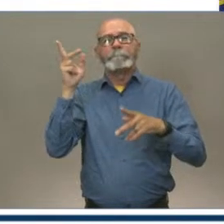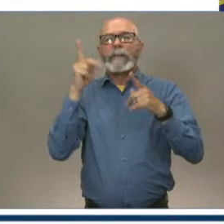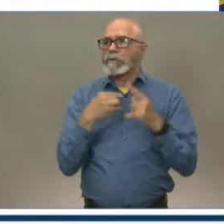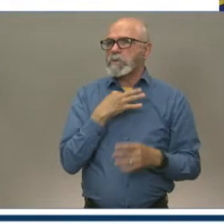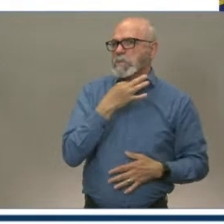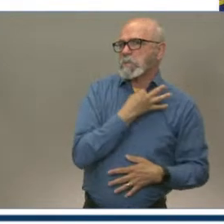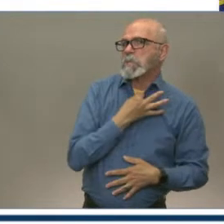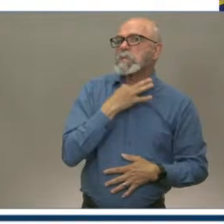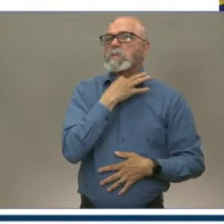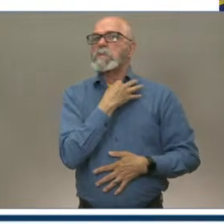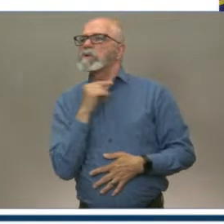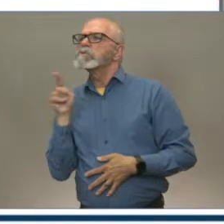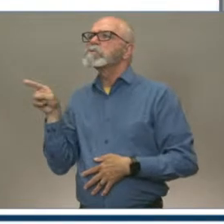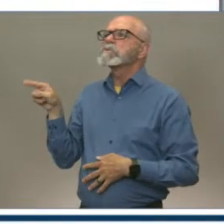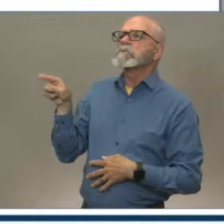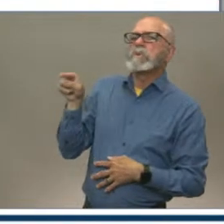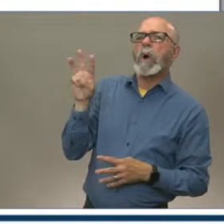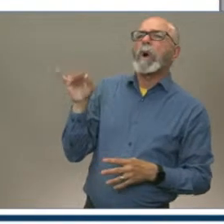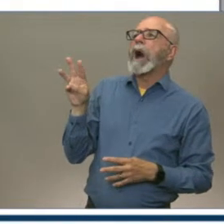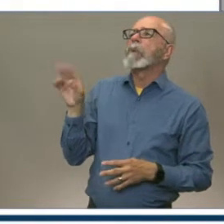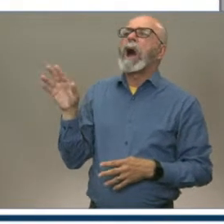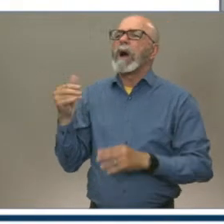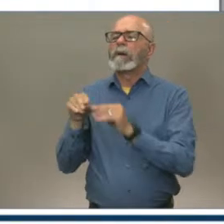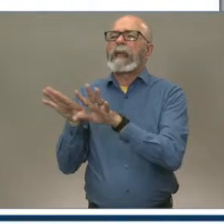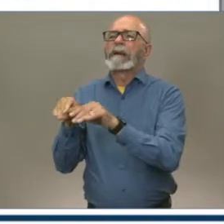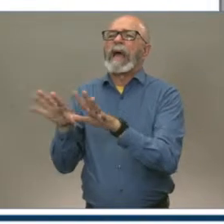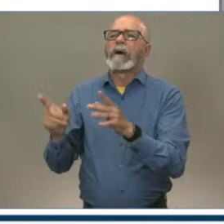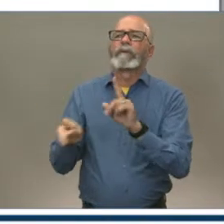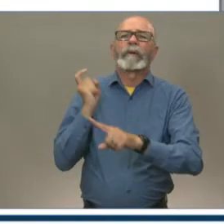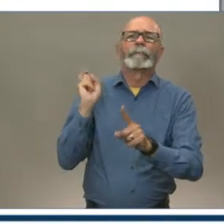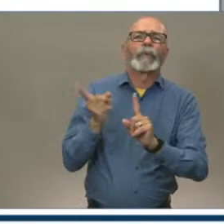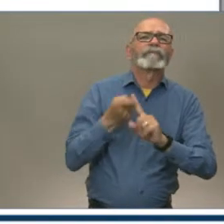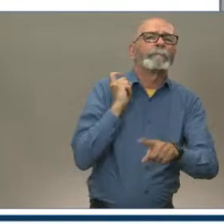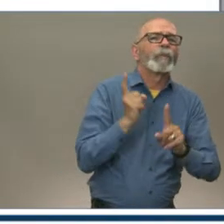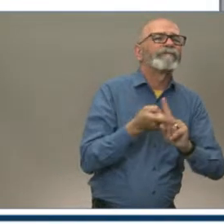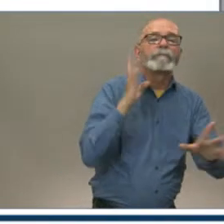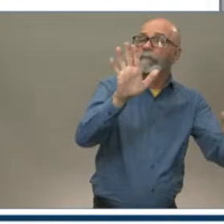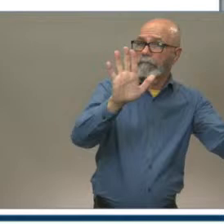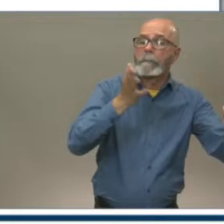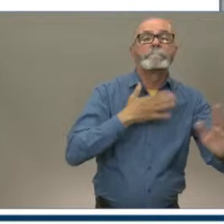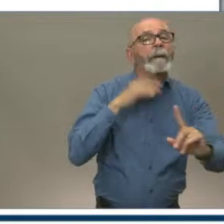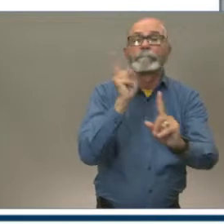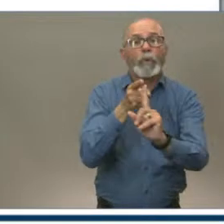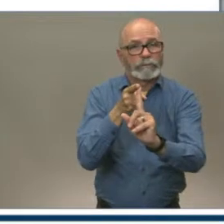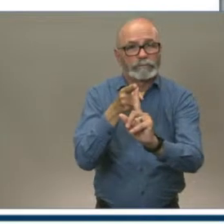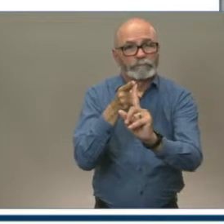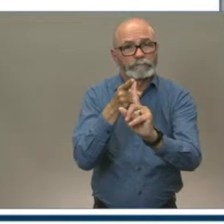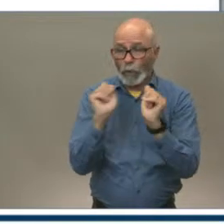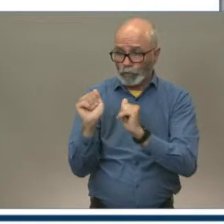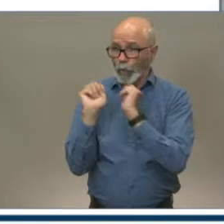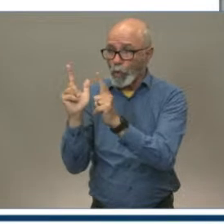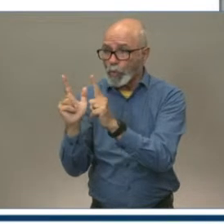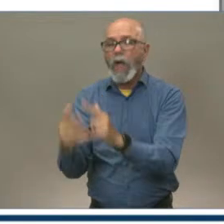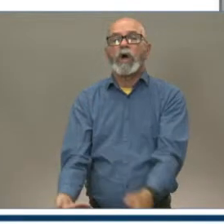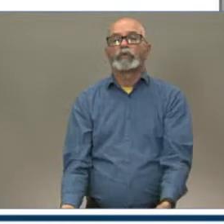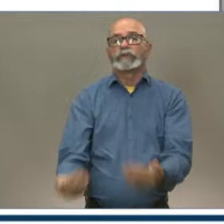why cases are increasing, but the bottom line is we all need to do our part, and we'll get through this. If we have evidence to lay